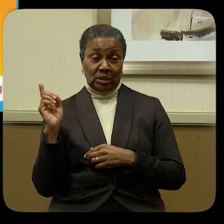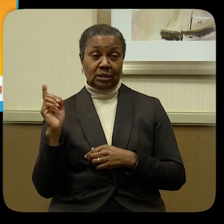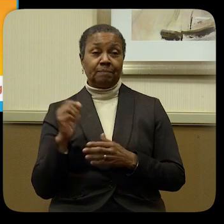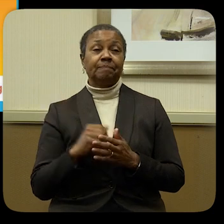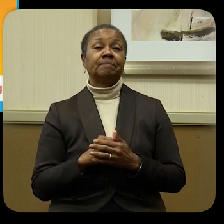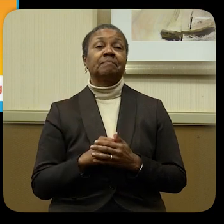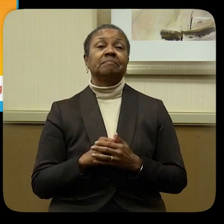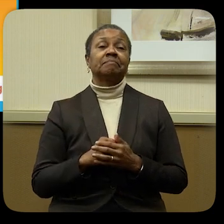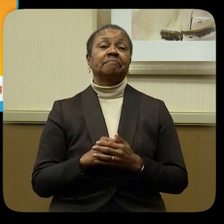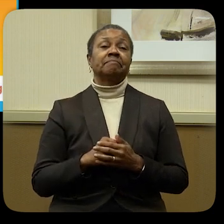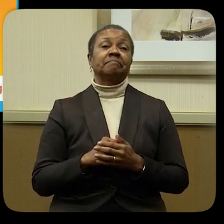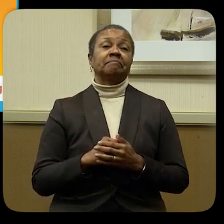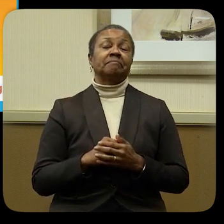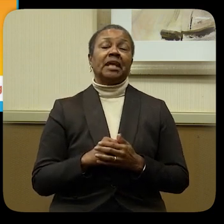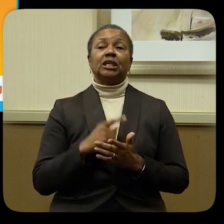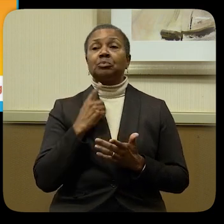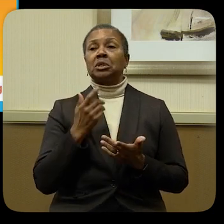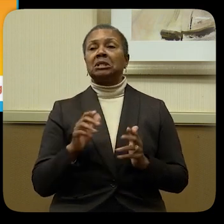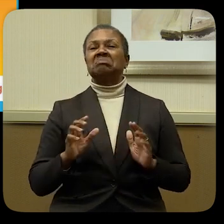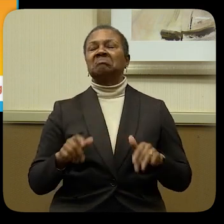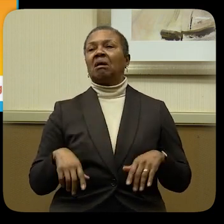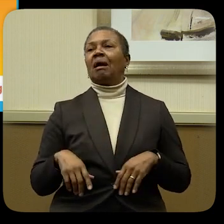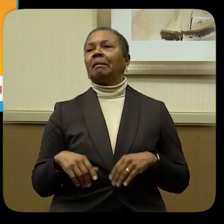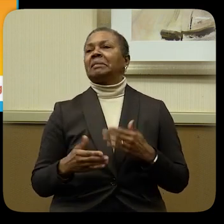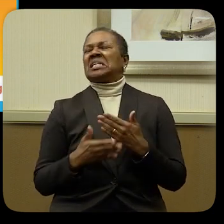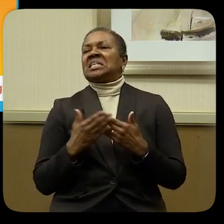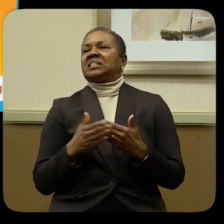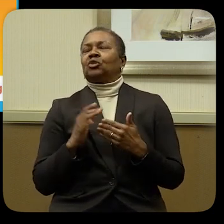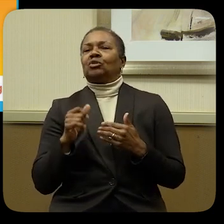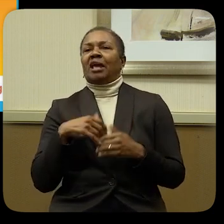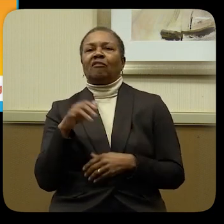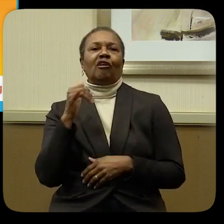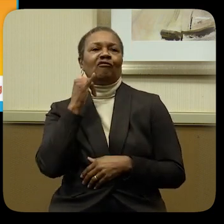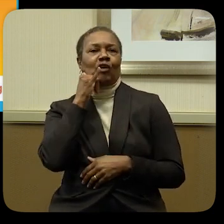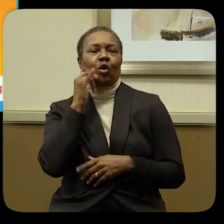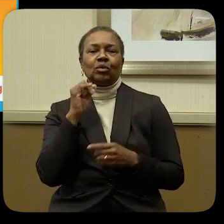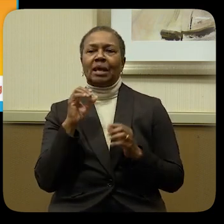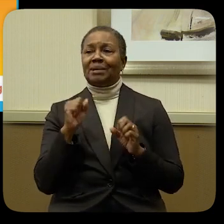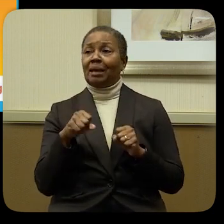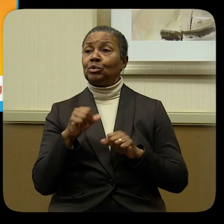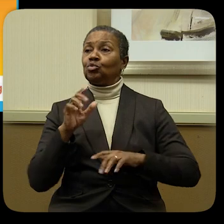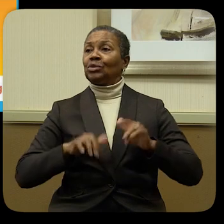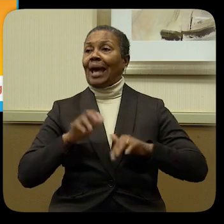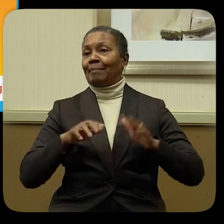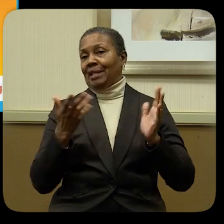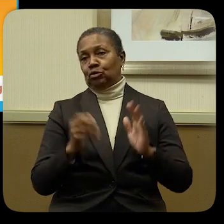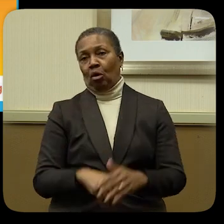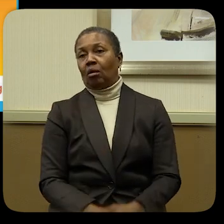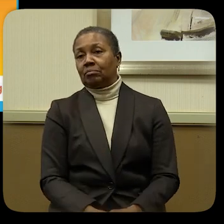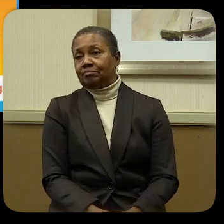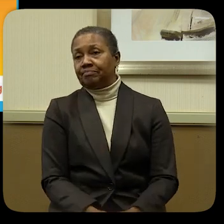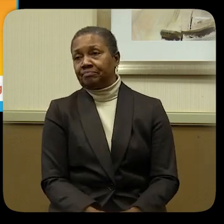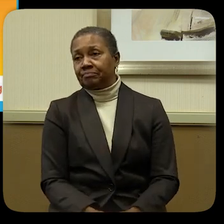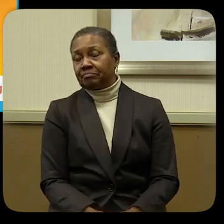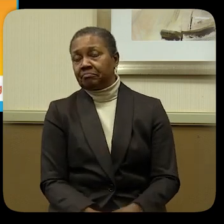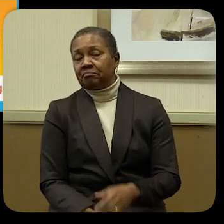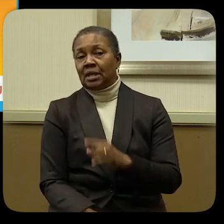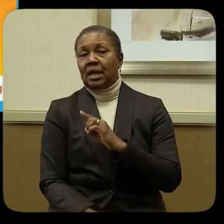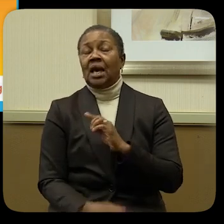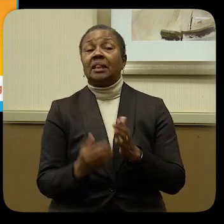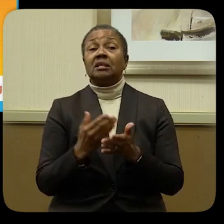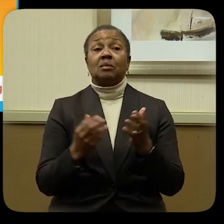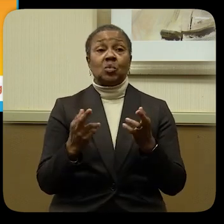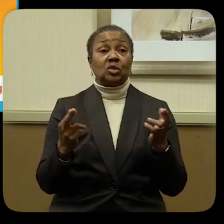and it's pretty low tech. You just need to have like a phone and be able to type. So there's some of